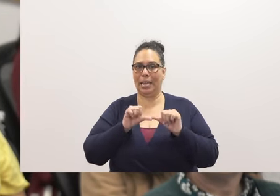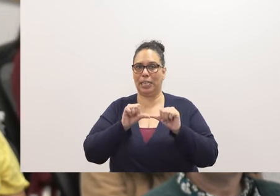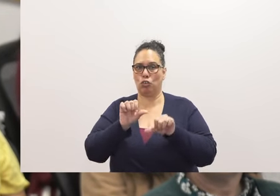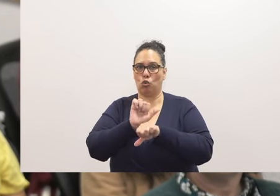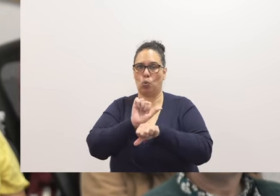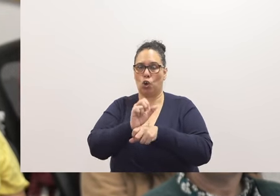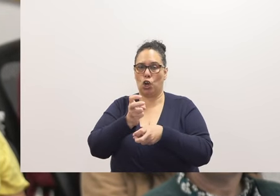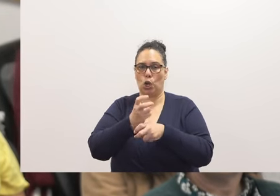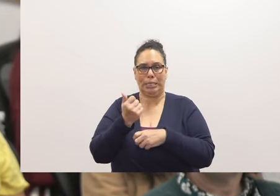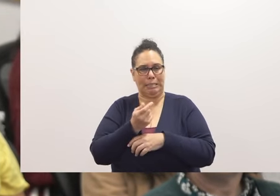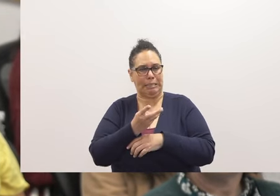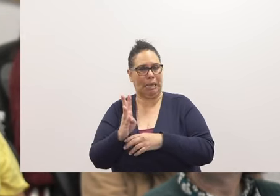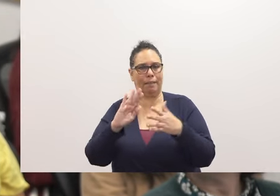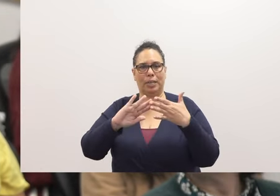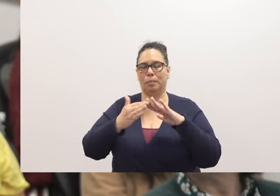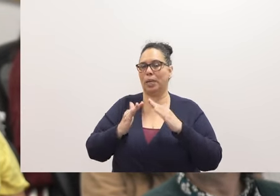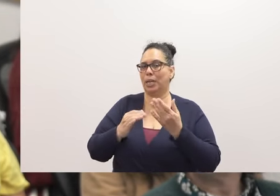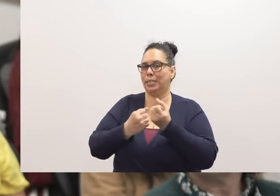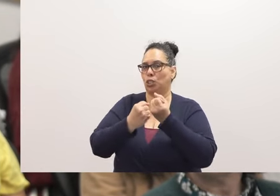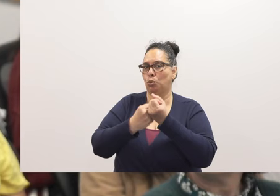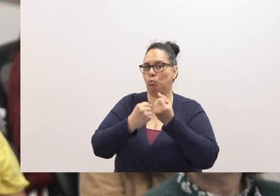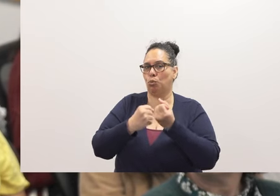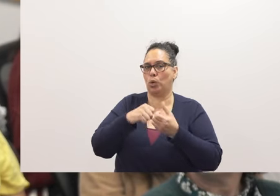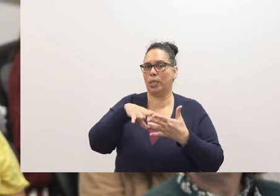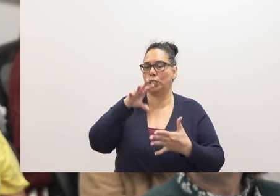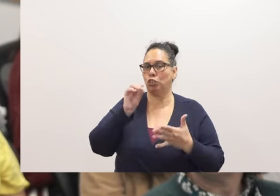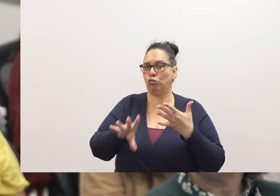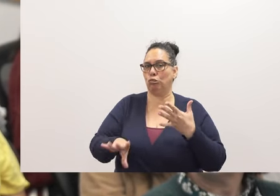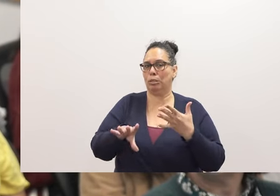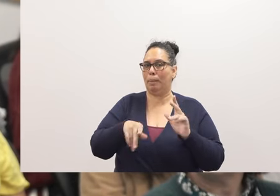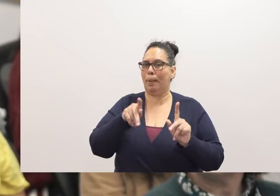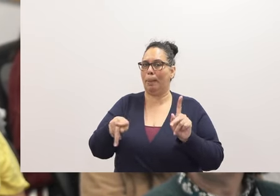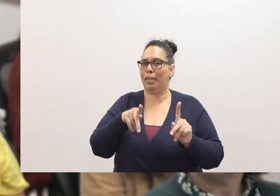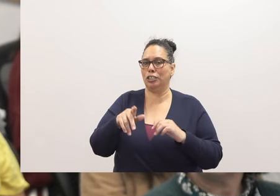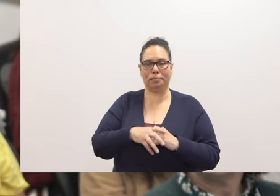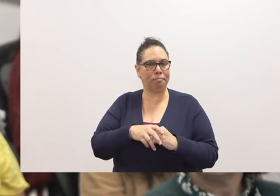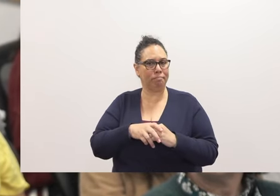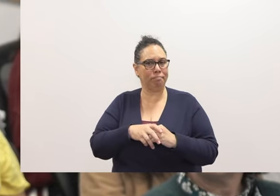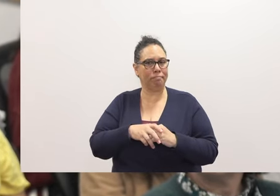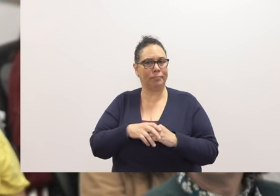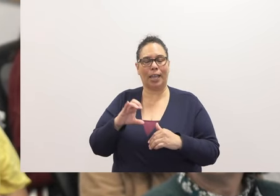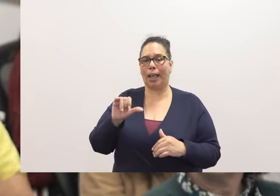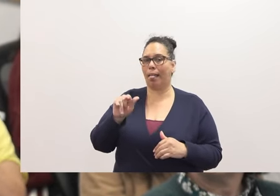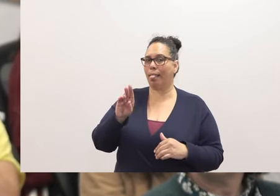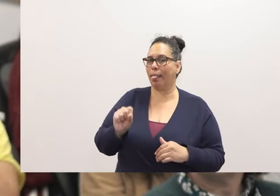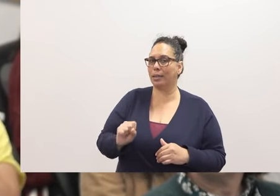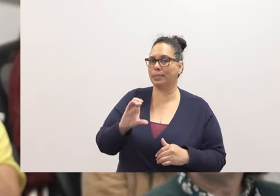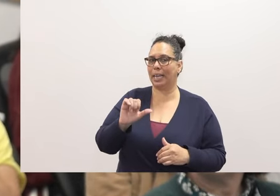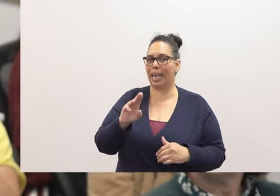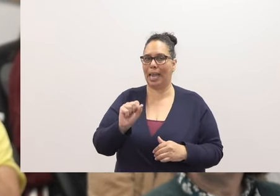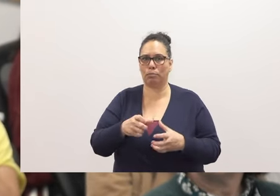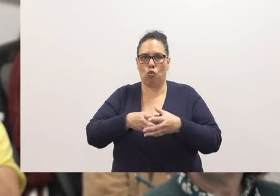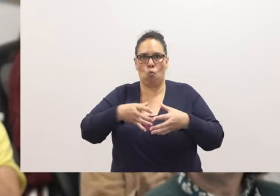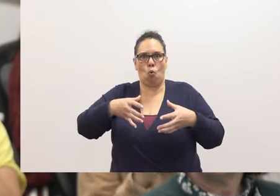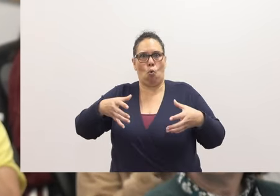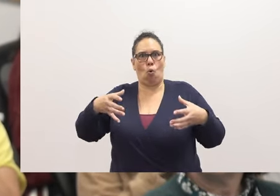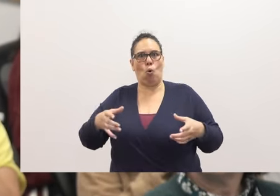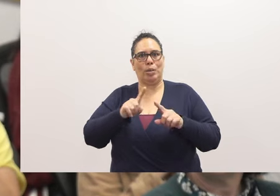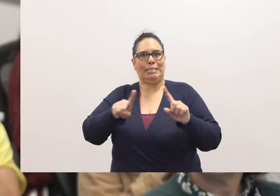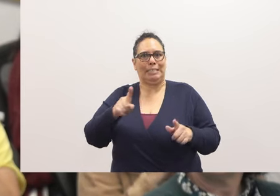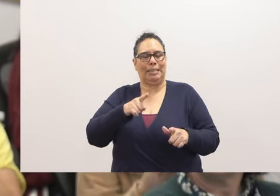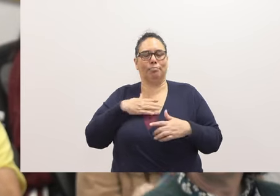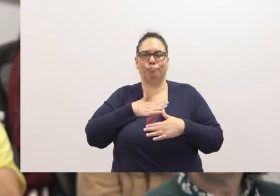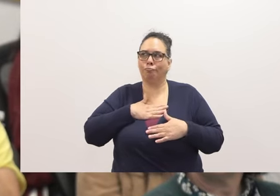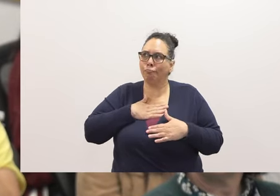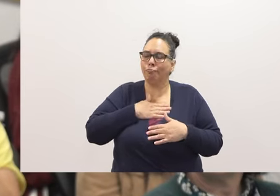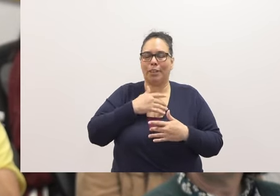several committees to support the student population. As the clubs at CAMS continue to grow different passions and interests, I have the